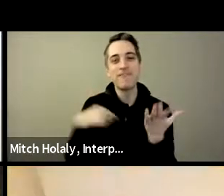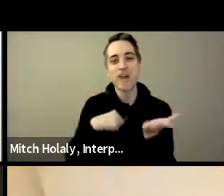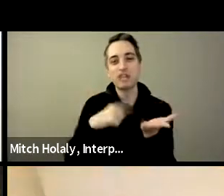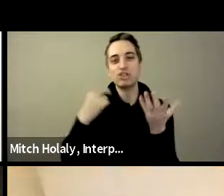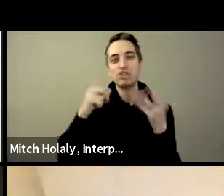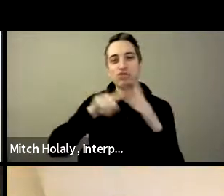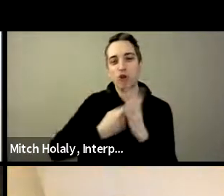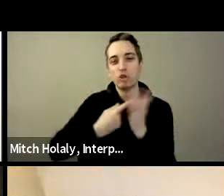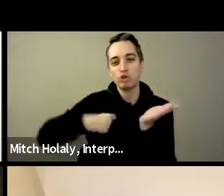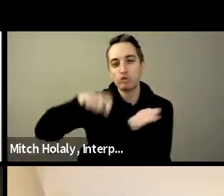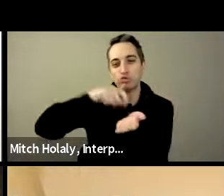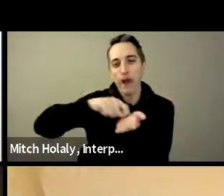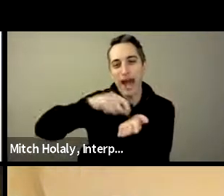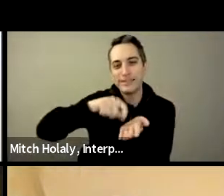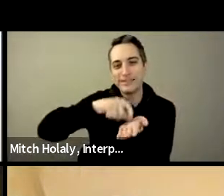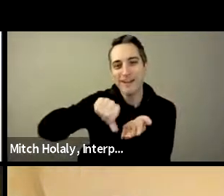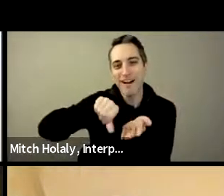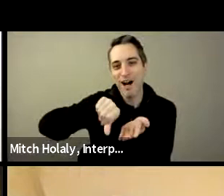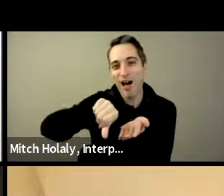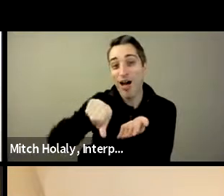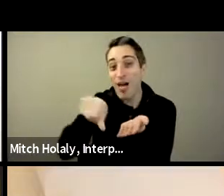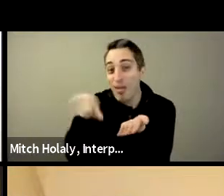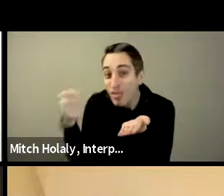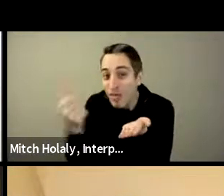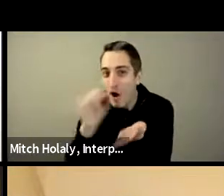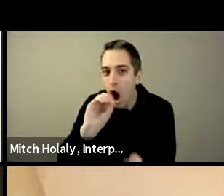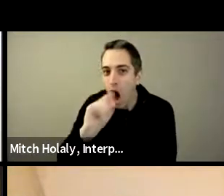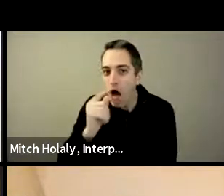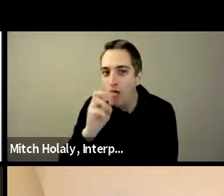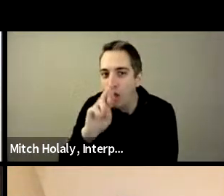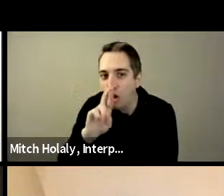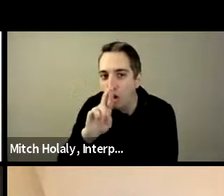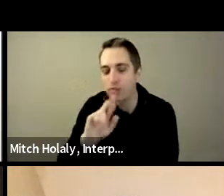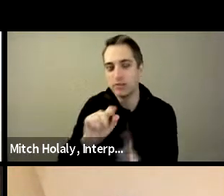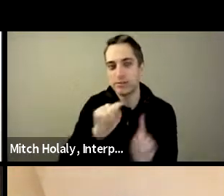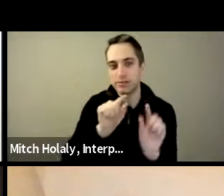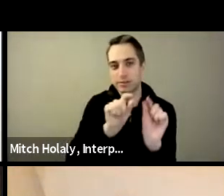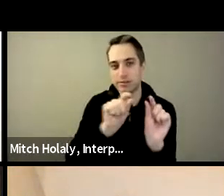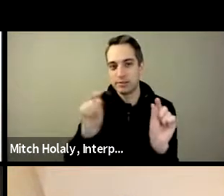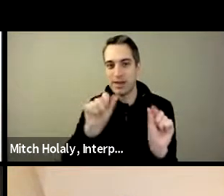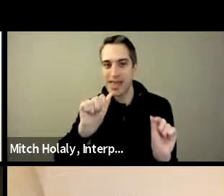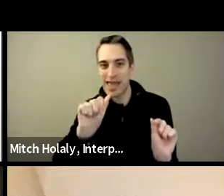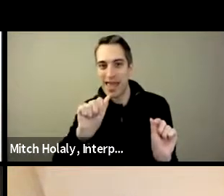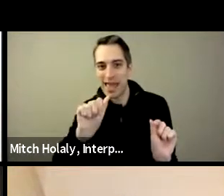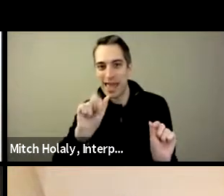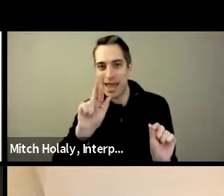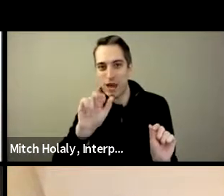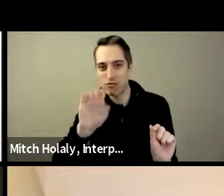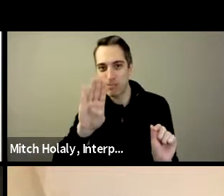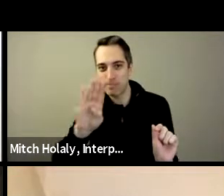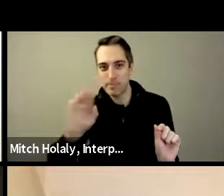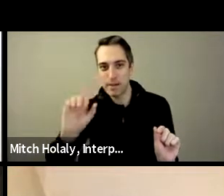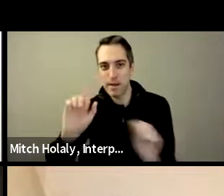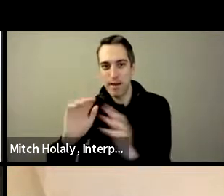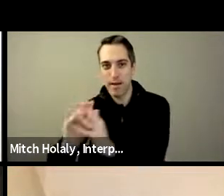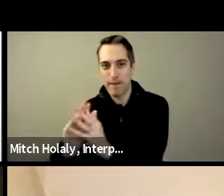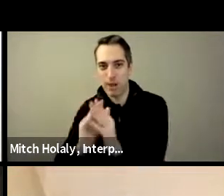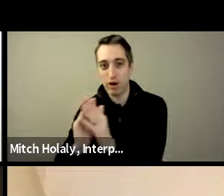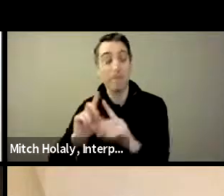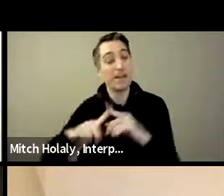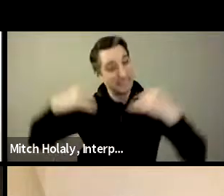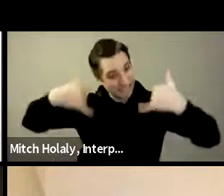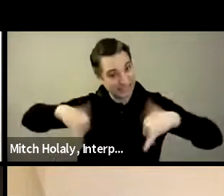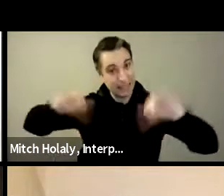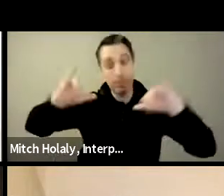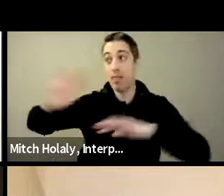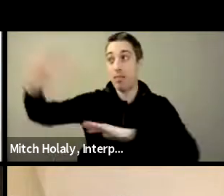in other as Arab American, but to this day, immigration, when you